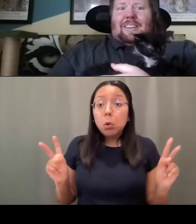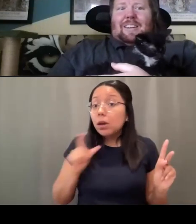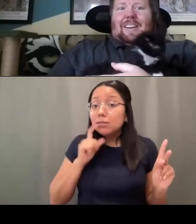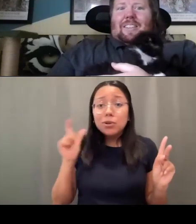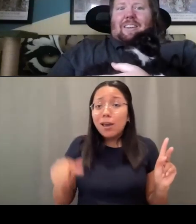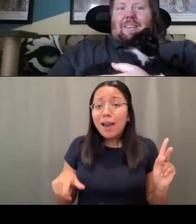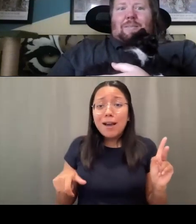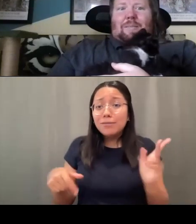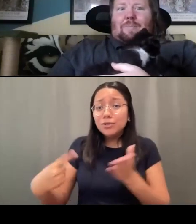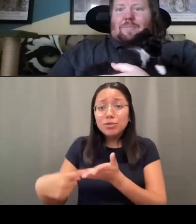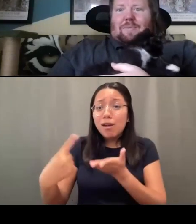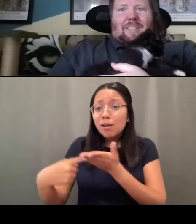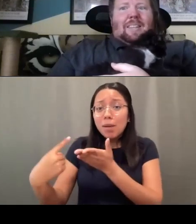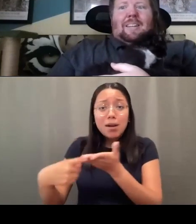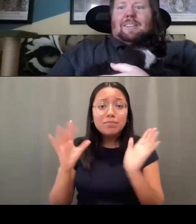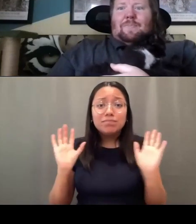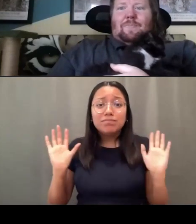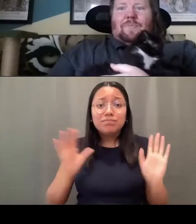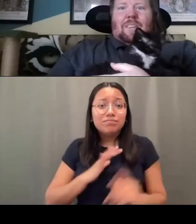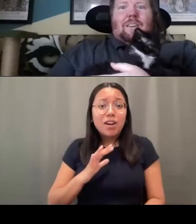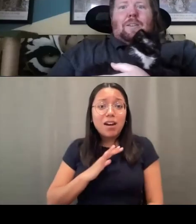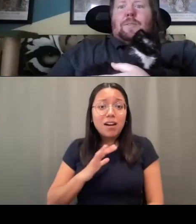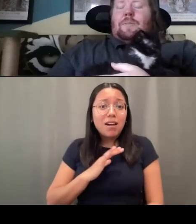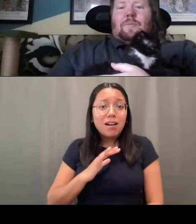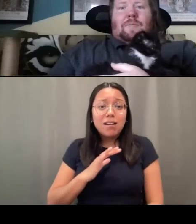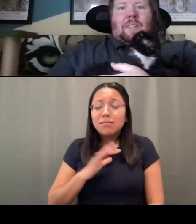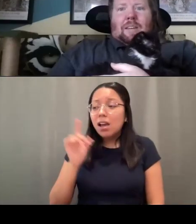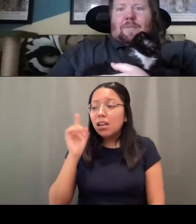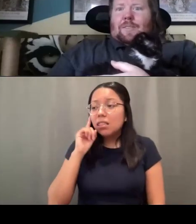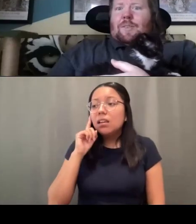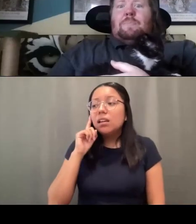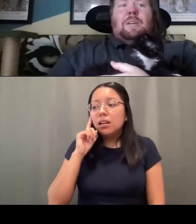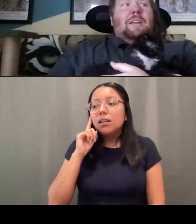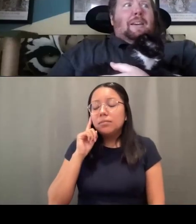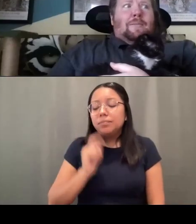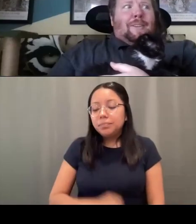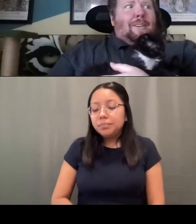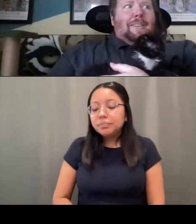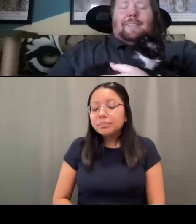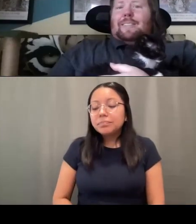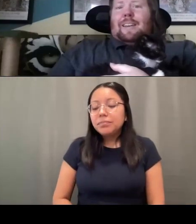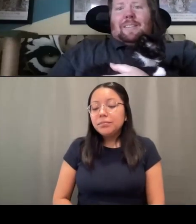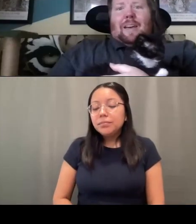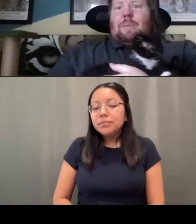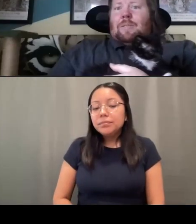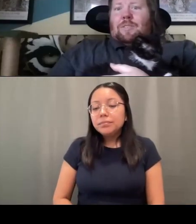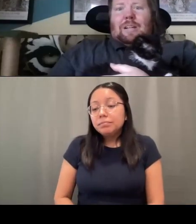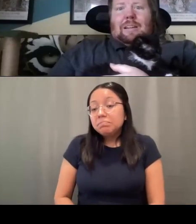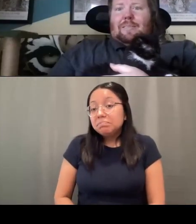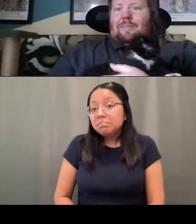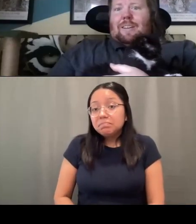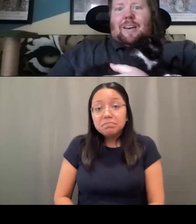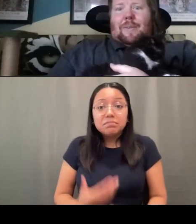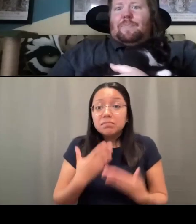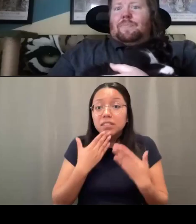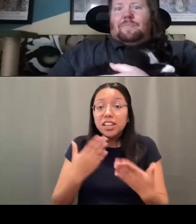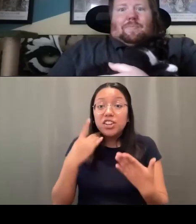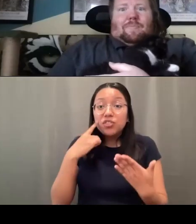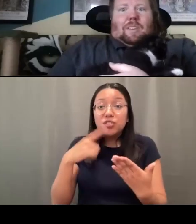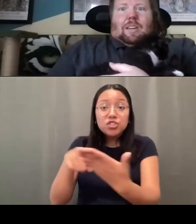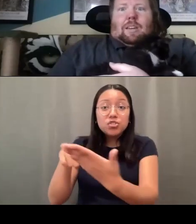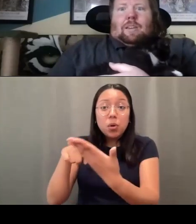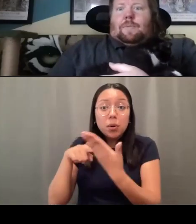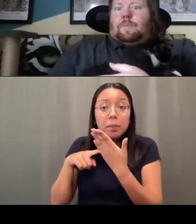Exactly. I think I'd say like, you know, thank you for showing me and for setting that boundary.